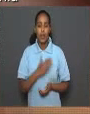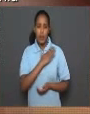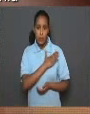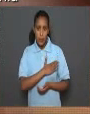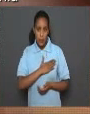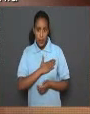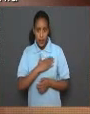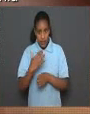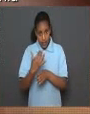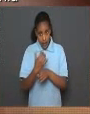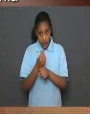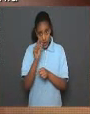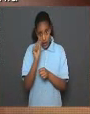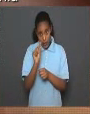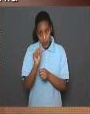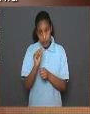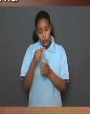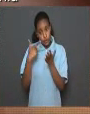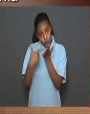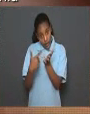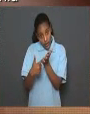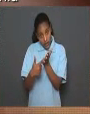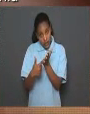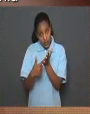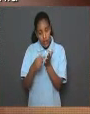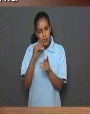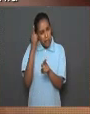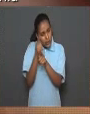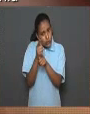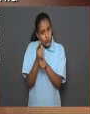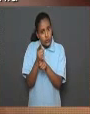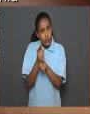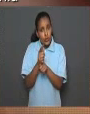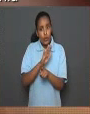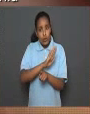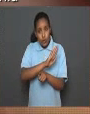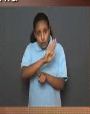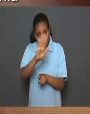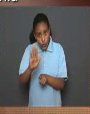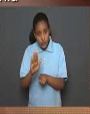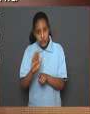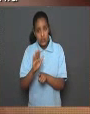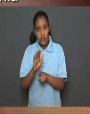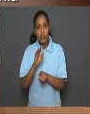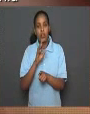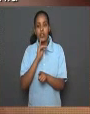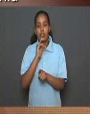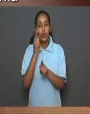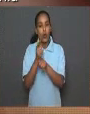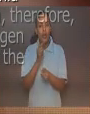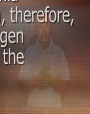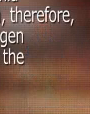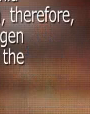Please take a moment to check and make sure yours is correct.